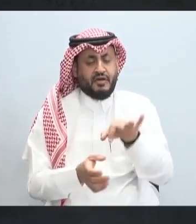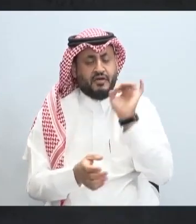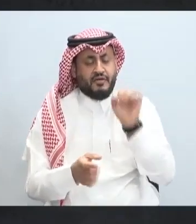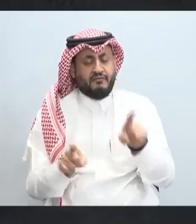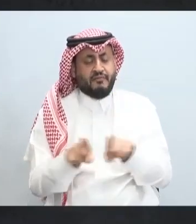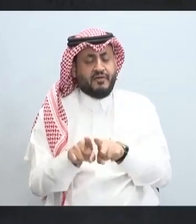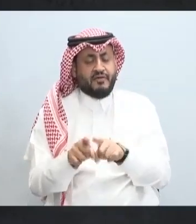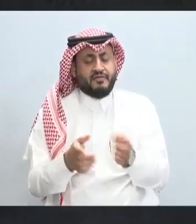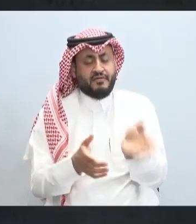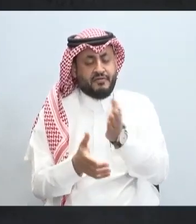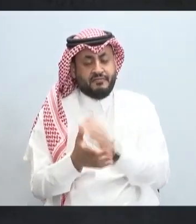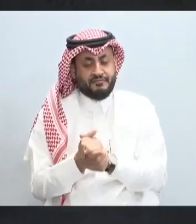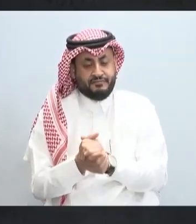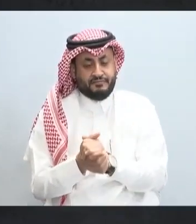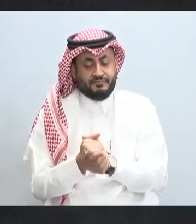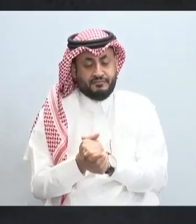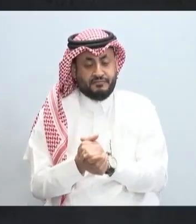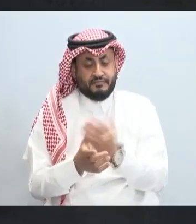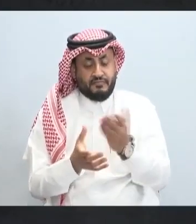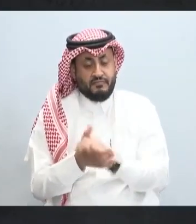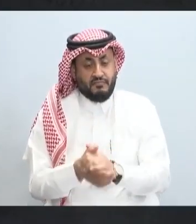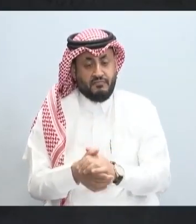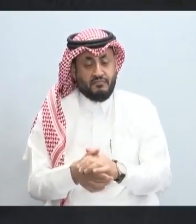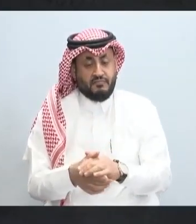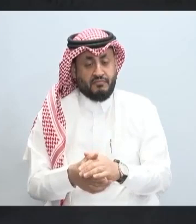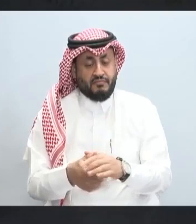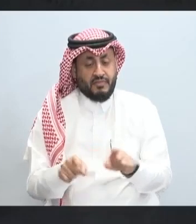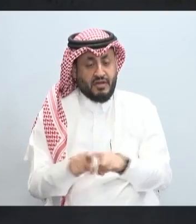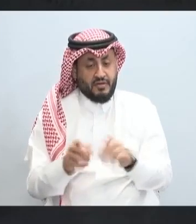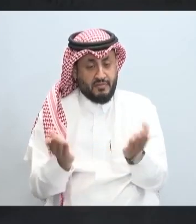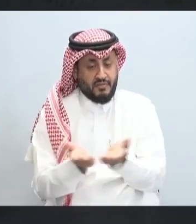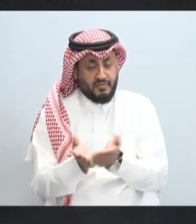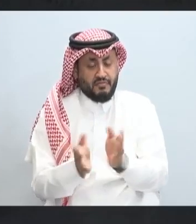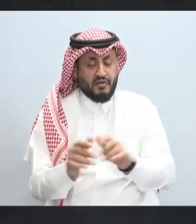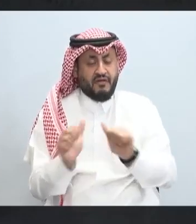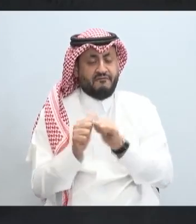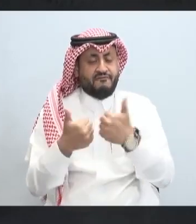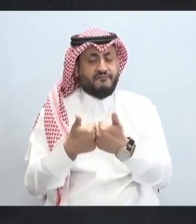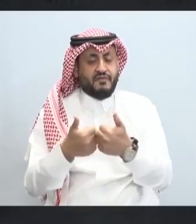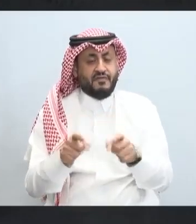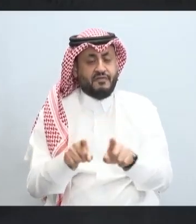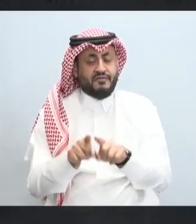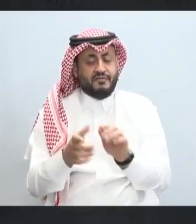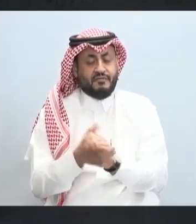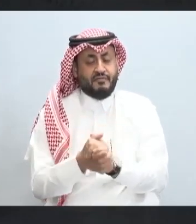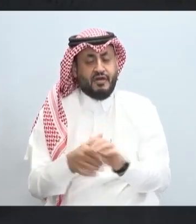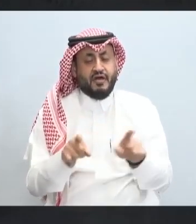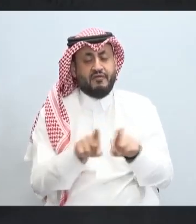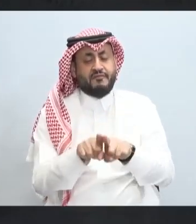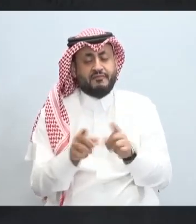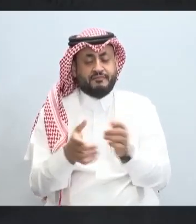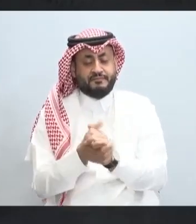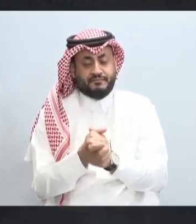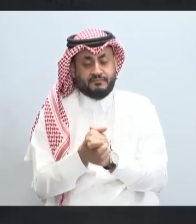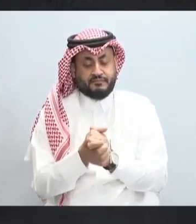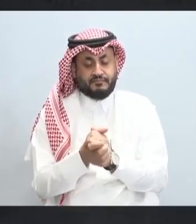partner. It can be your classmate or a family member or a friend of yours.